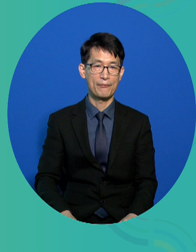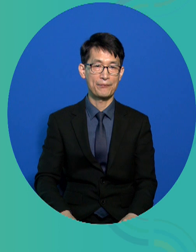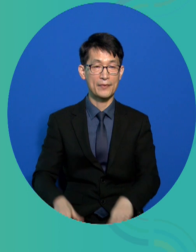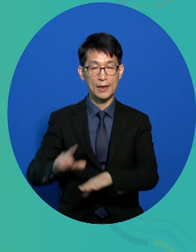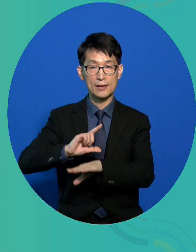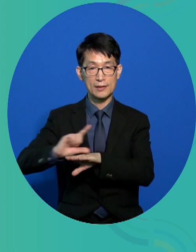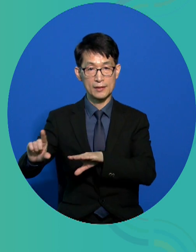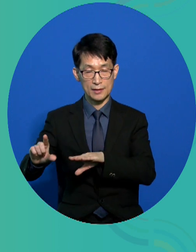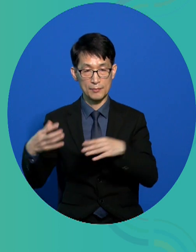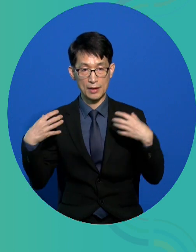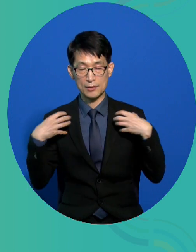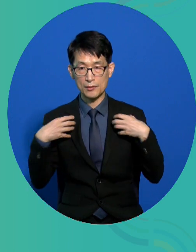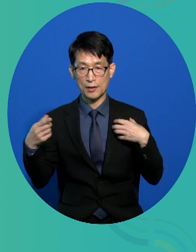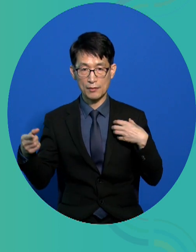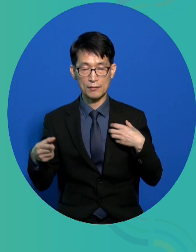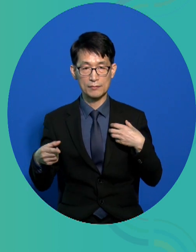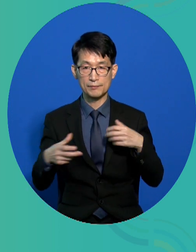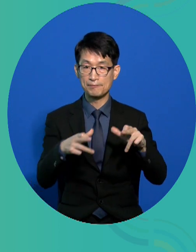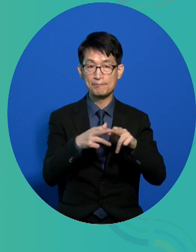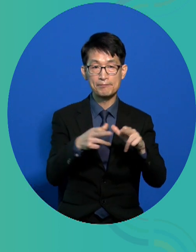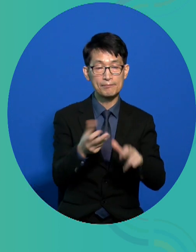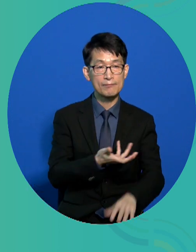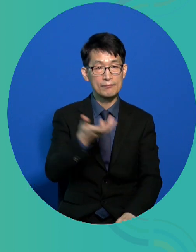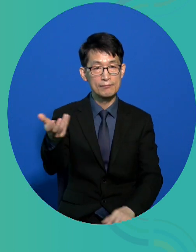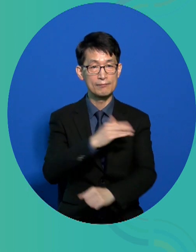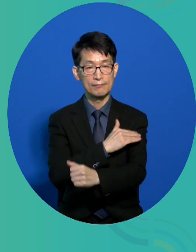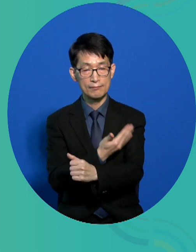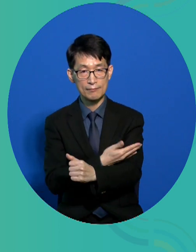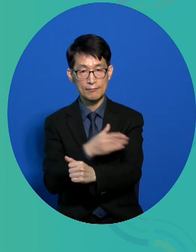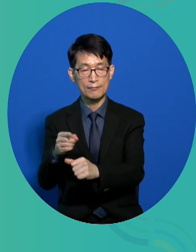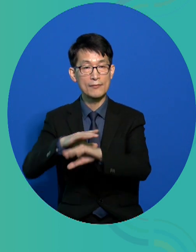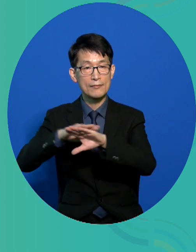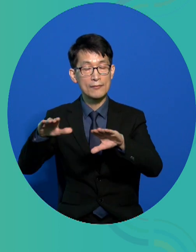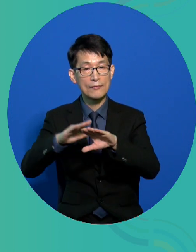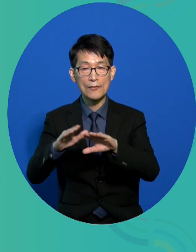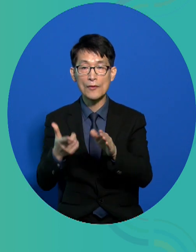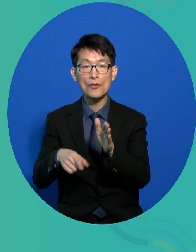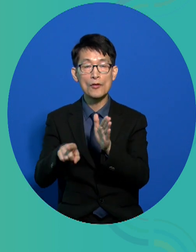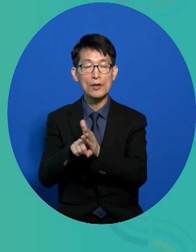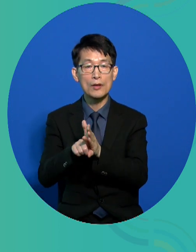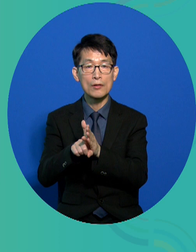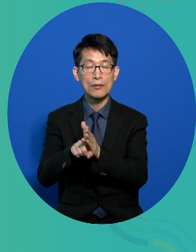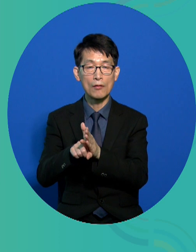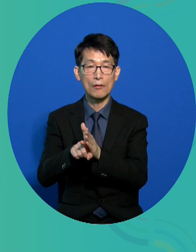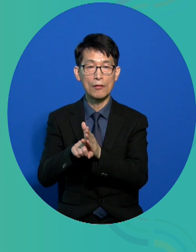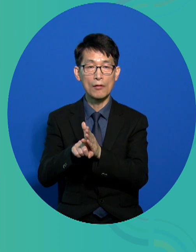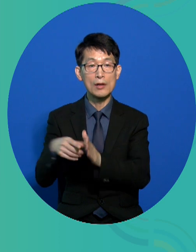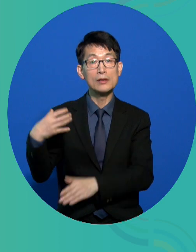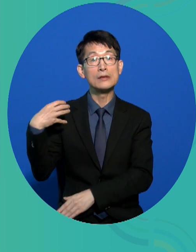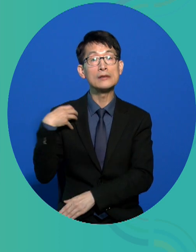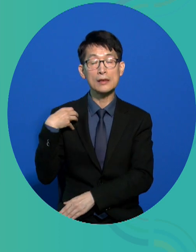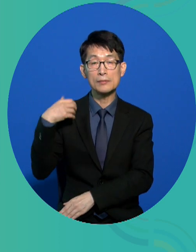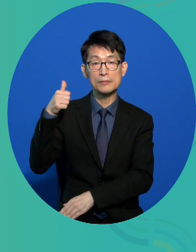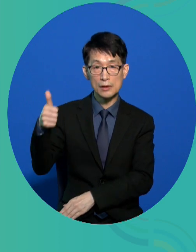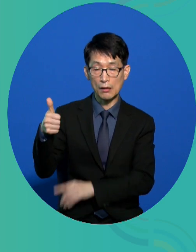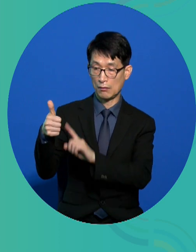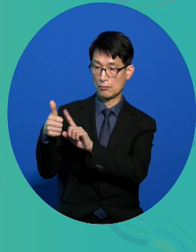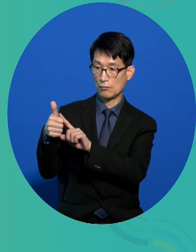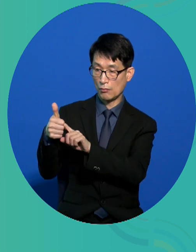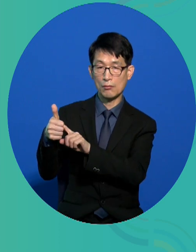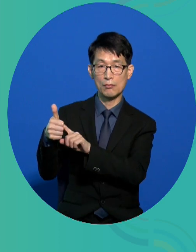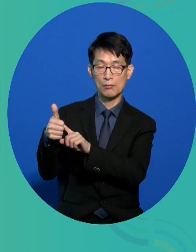government policy on the mobility rights of the disabled so